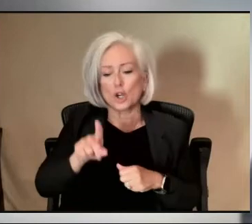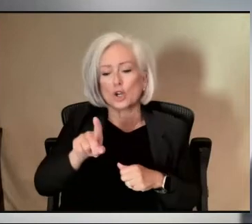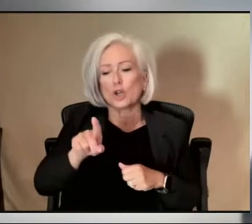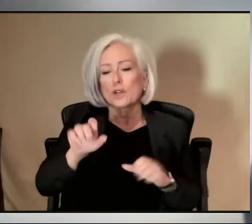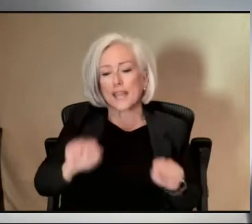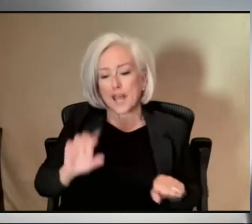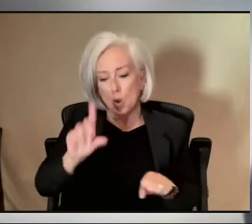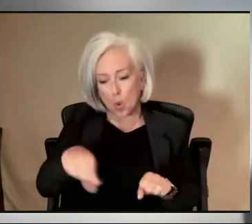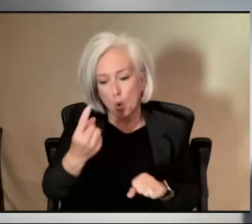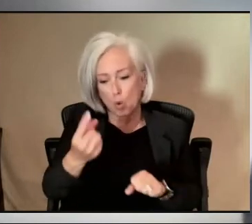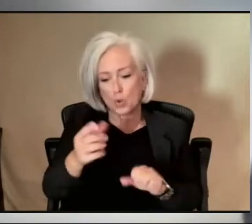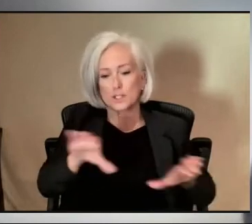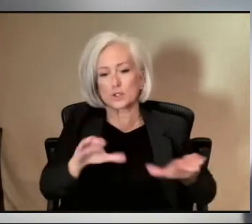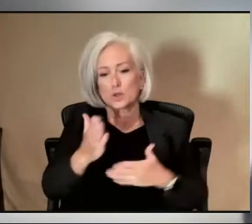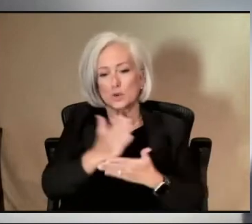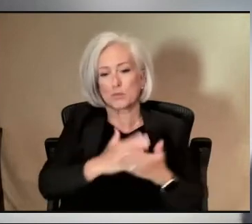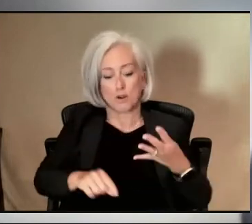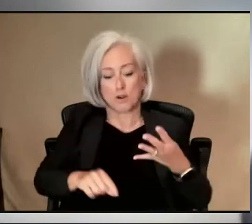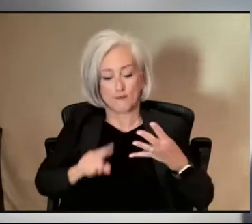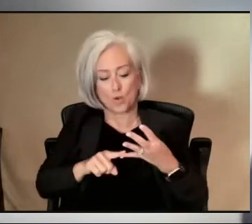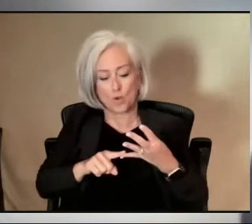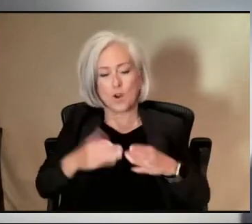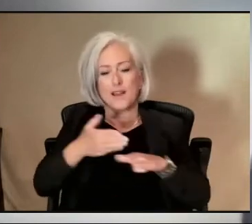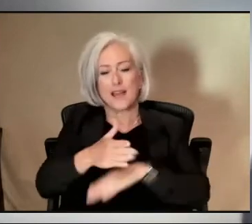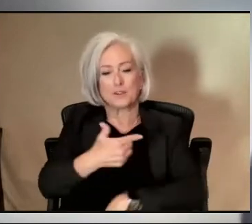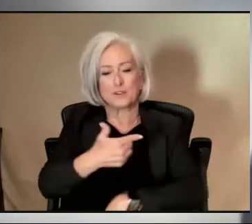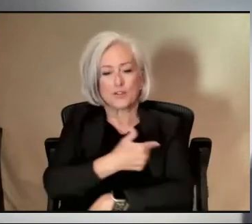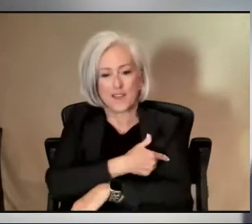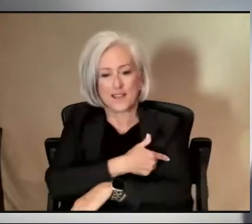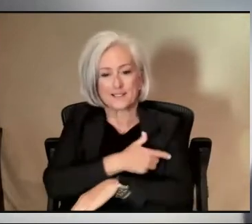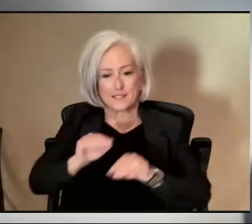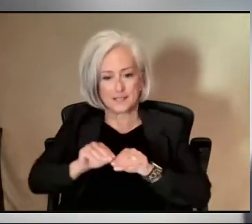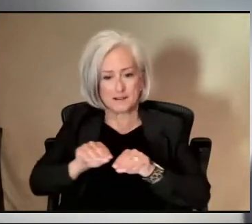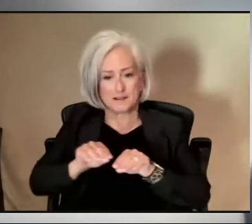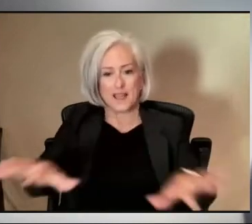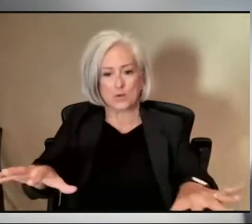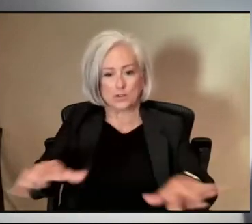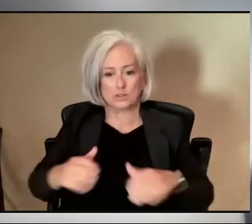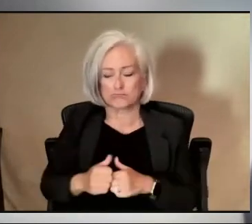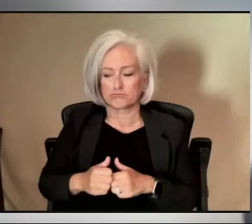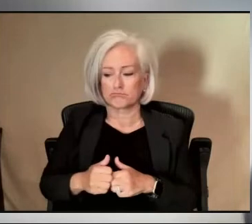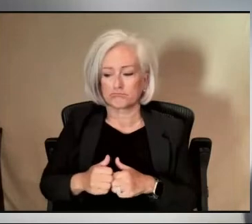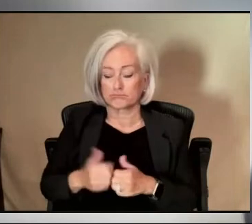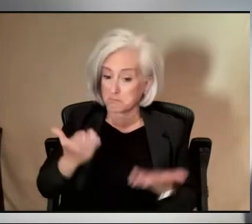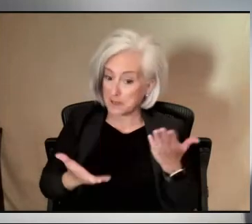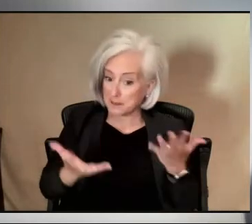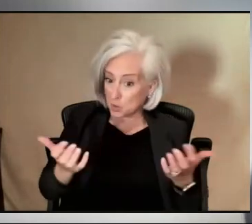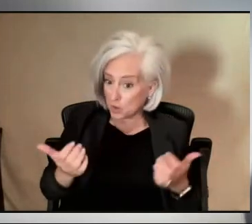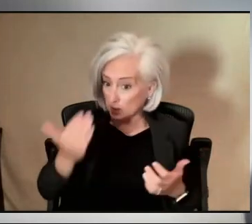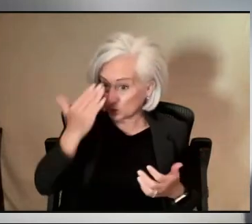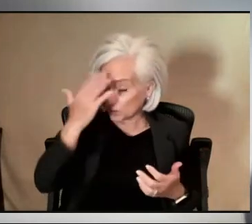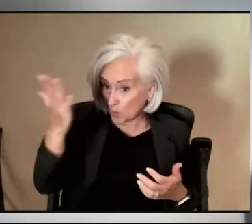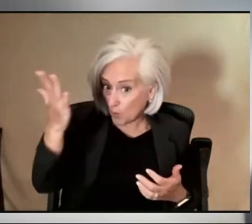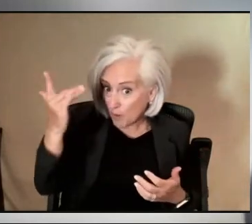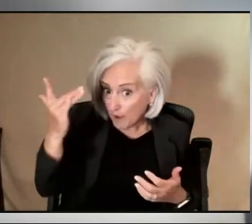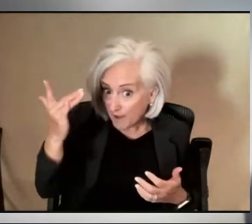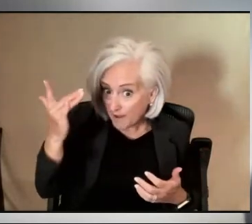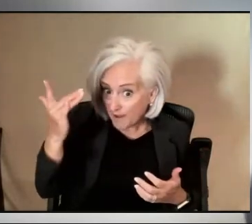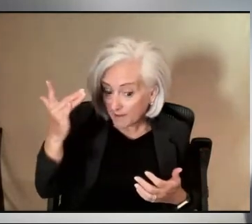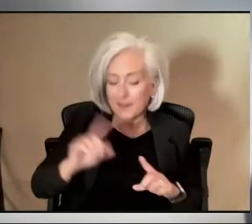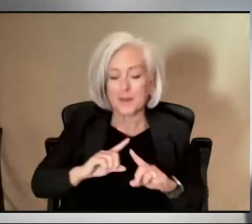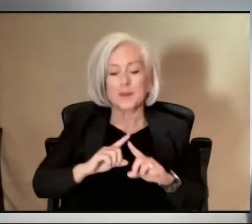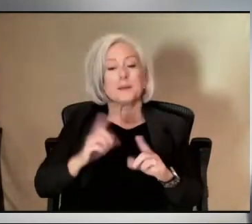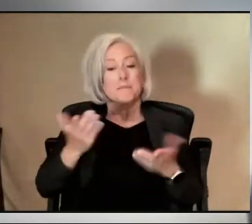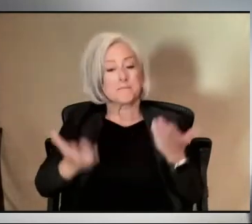you have released it. You might ask why. Well, this might surprise people, but on average,